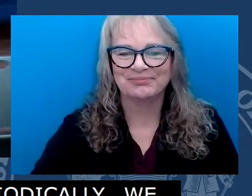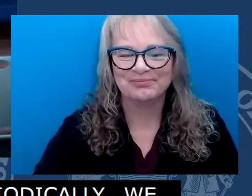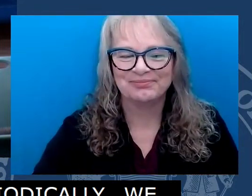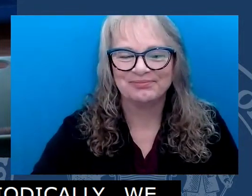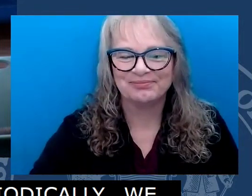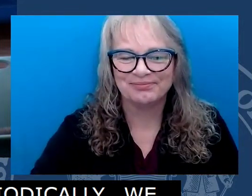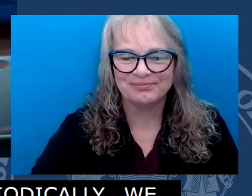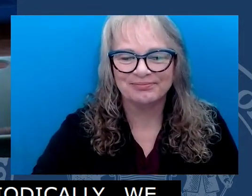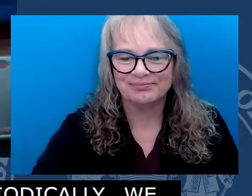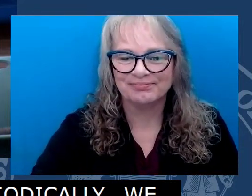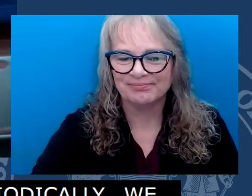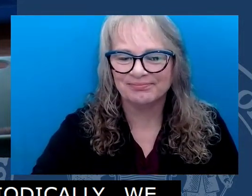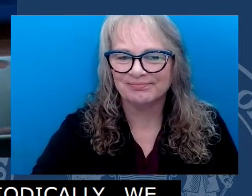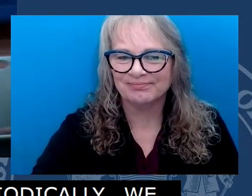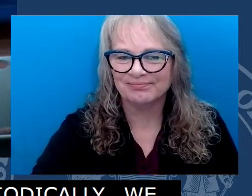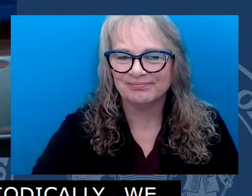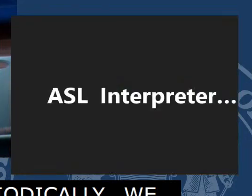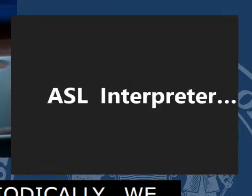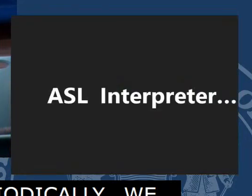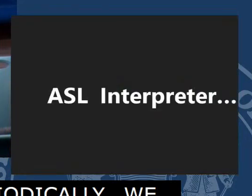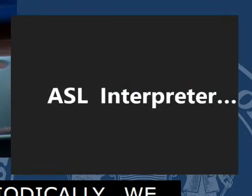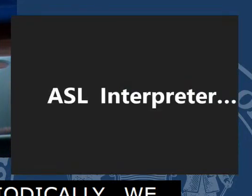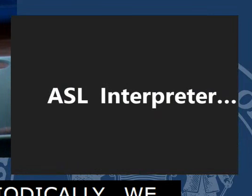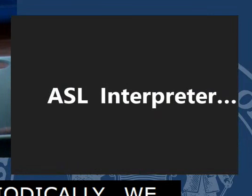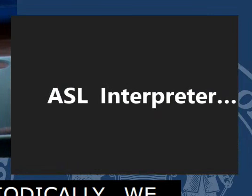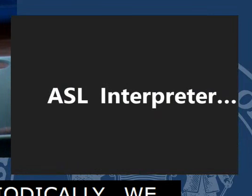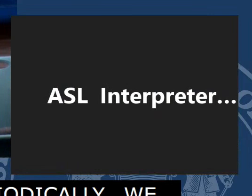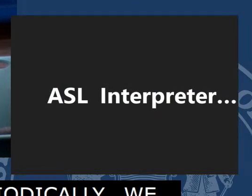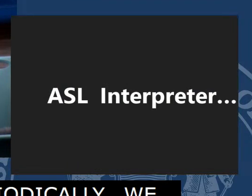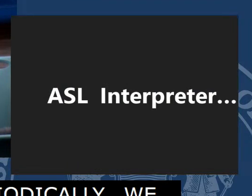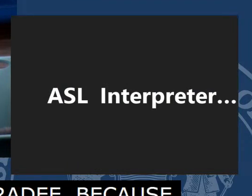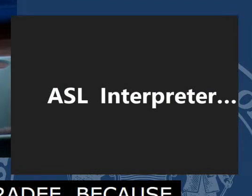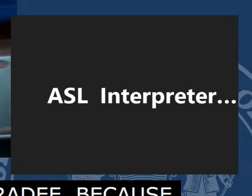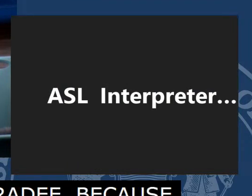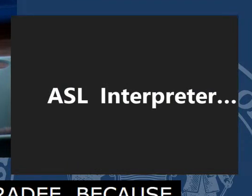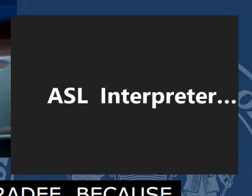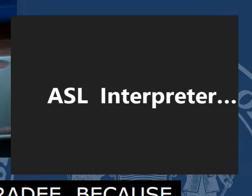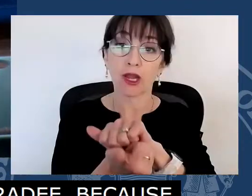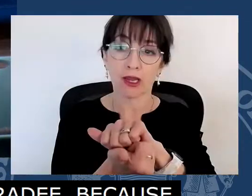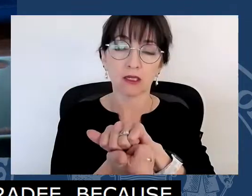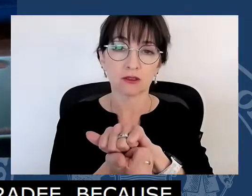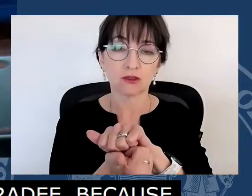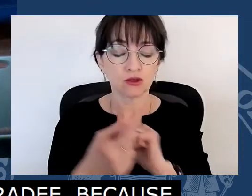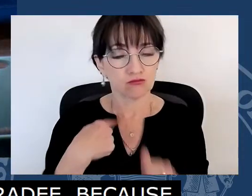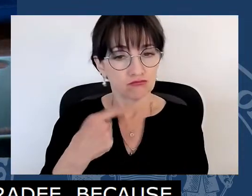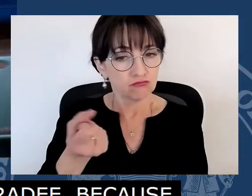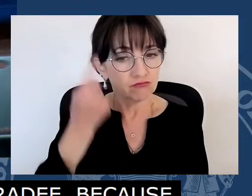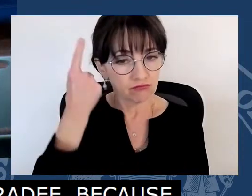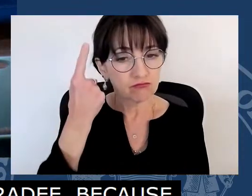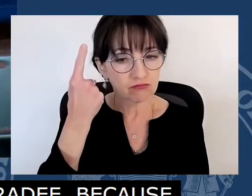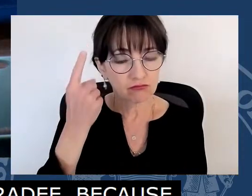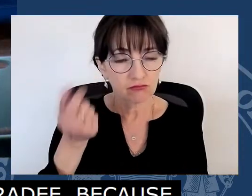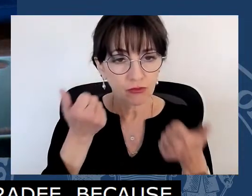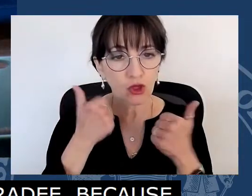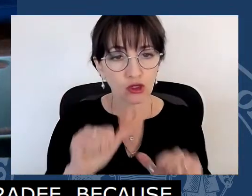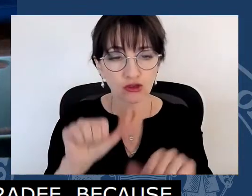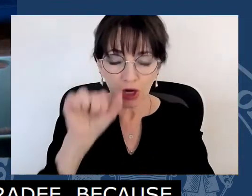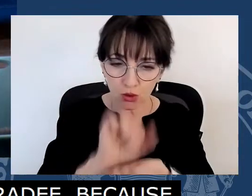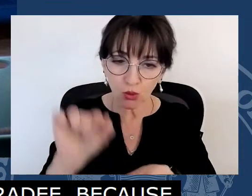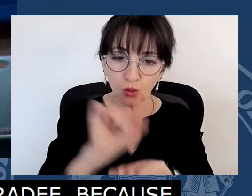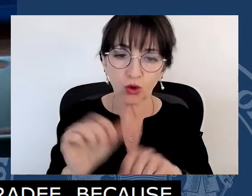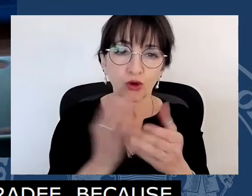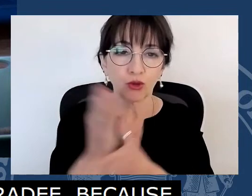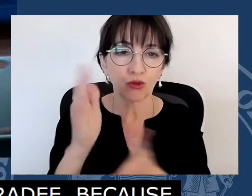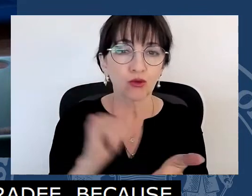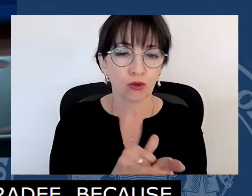think, and your concern about the change, we're cognizant of that and trying to work through it. There's a committee actually